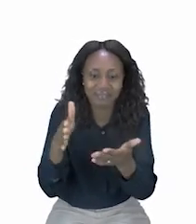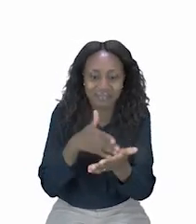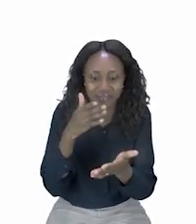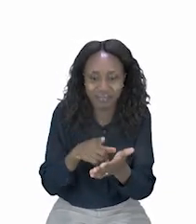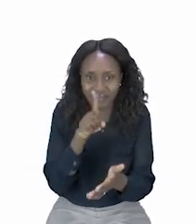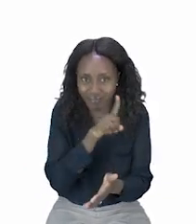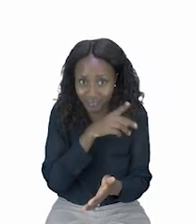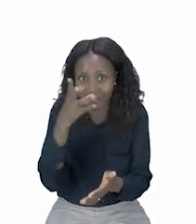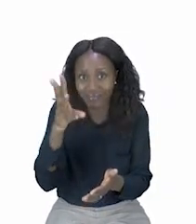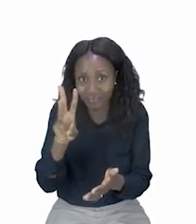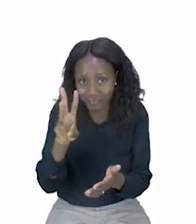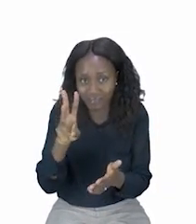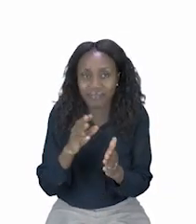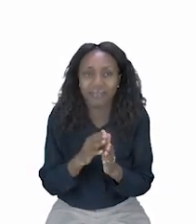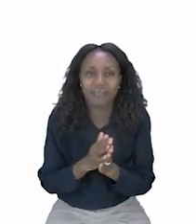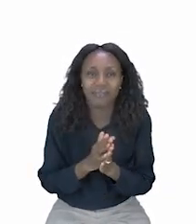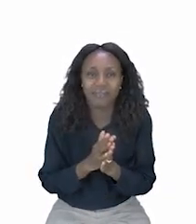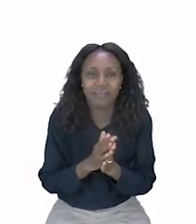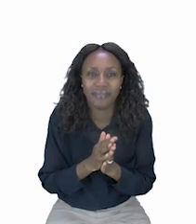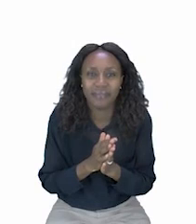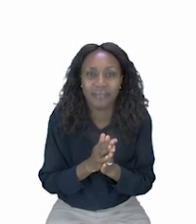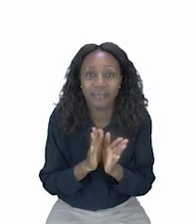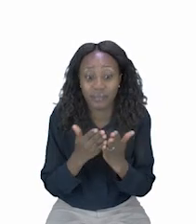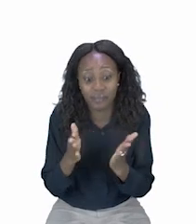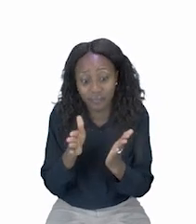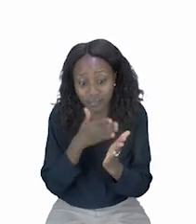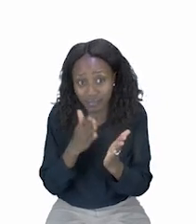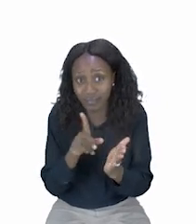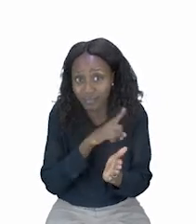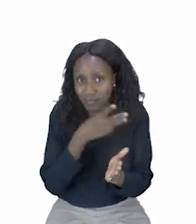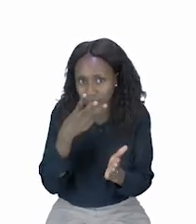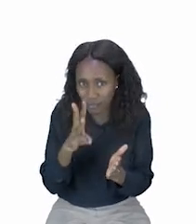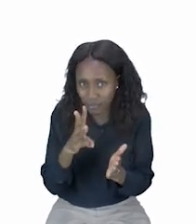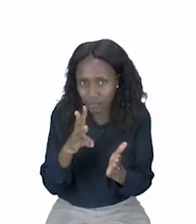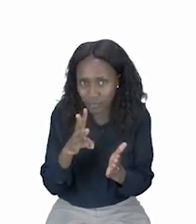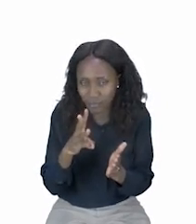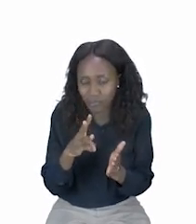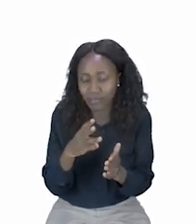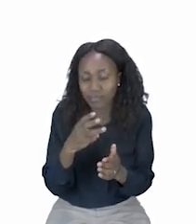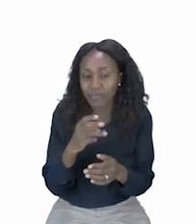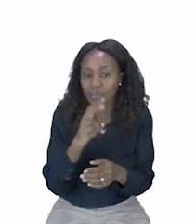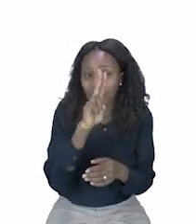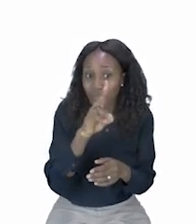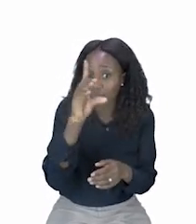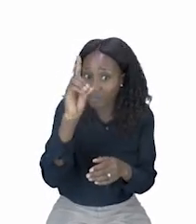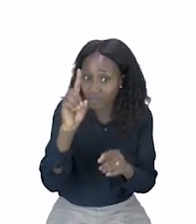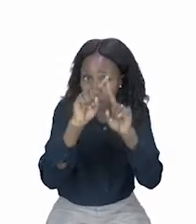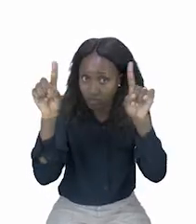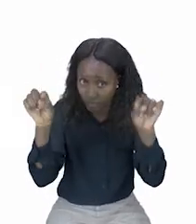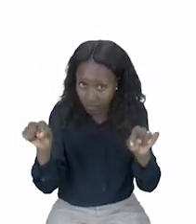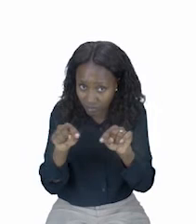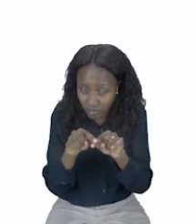16. On page 16, we have 2D shapes, and it is